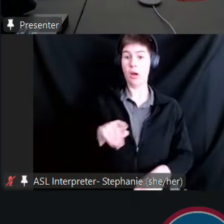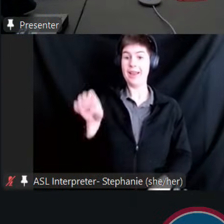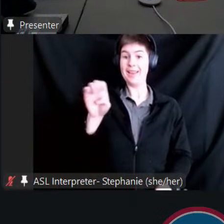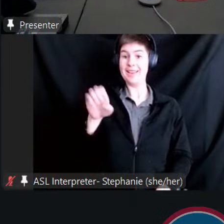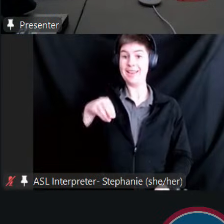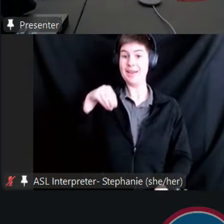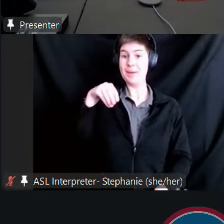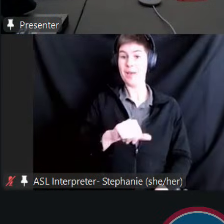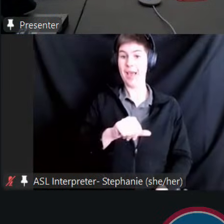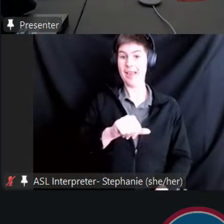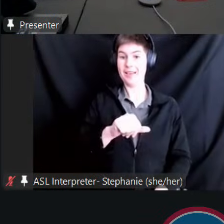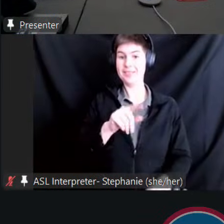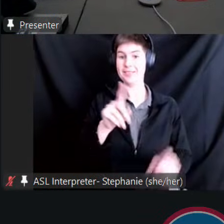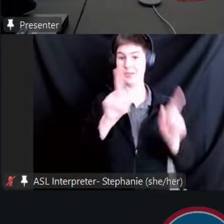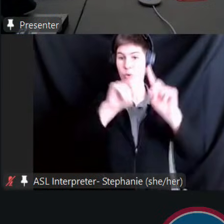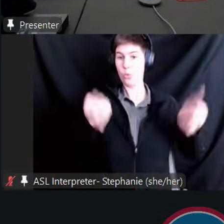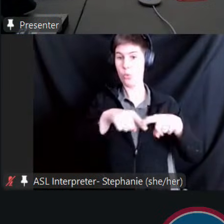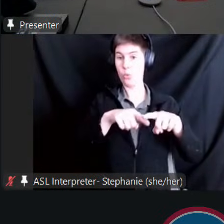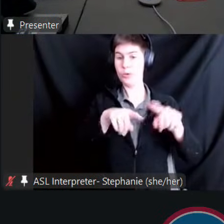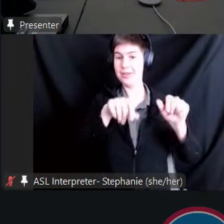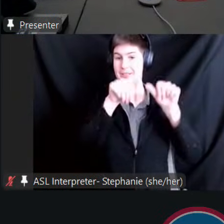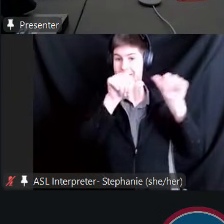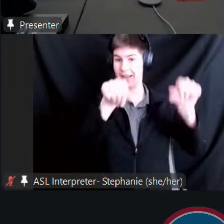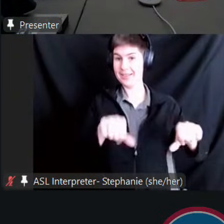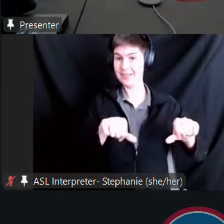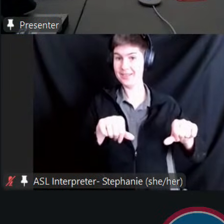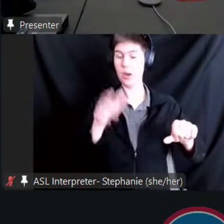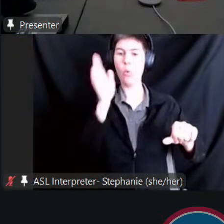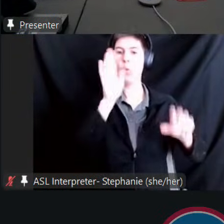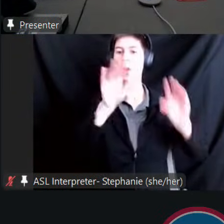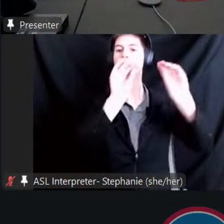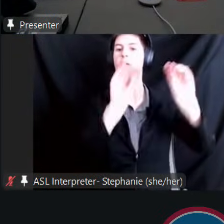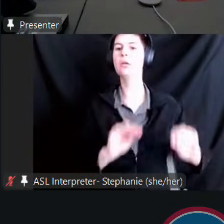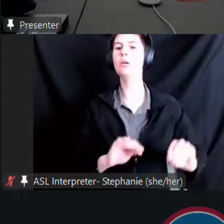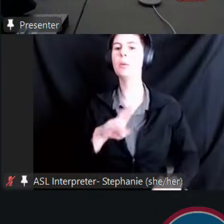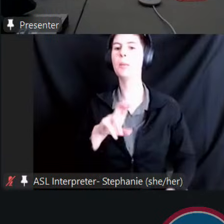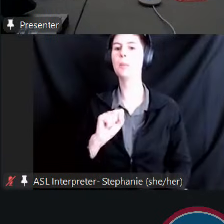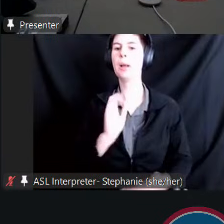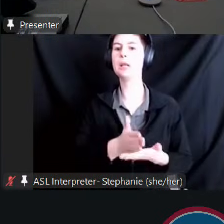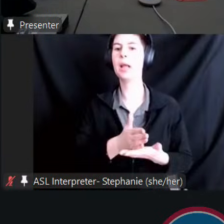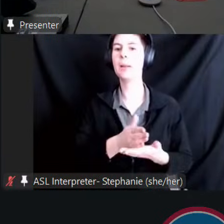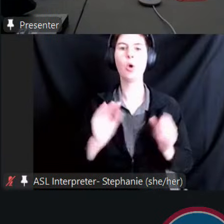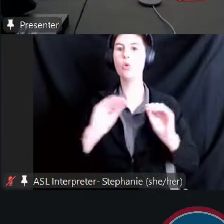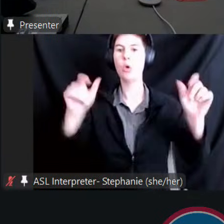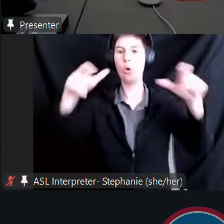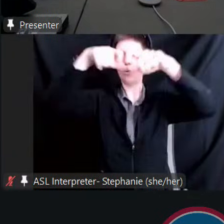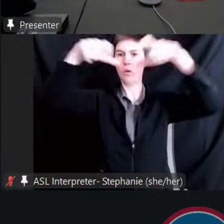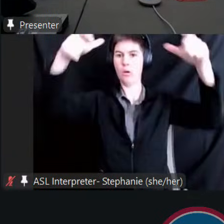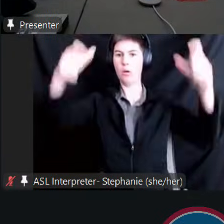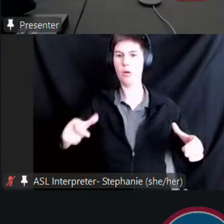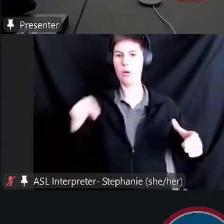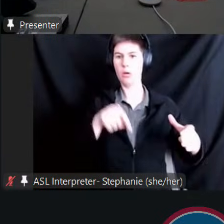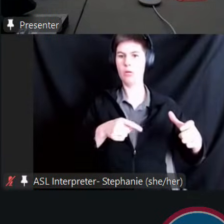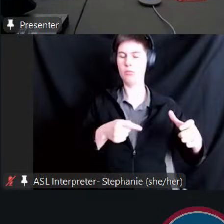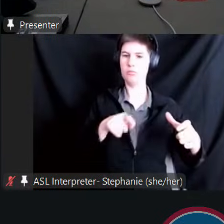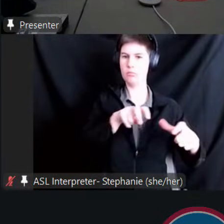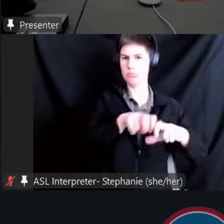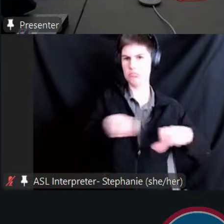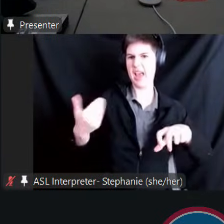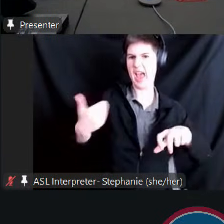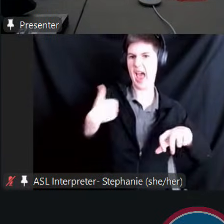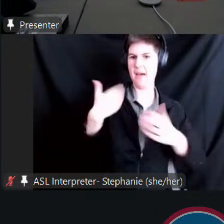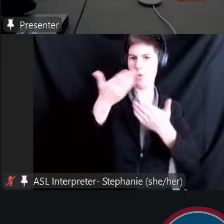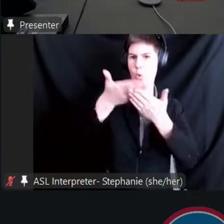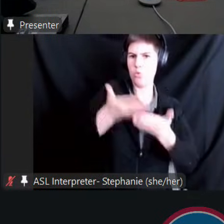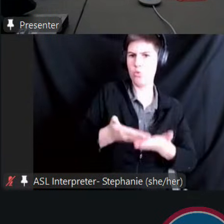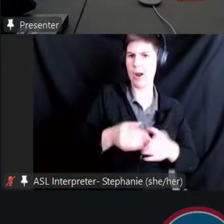in the picture, to be installed at bus stops that don't have shelters where there may be arrival signs anyway. And these are just mounted